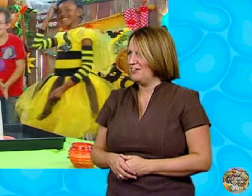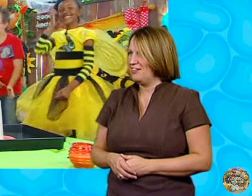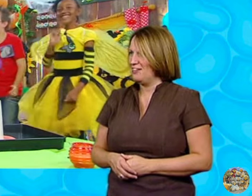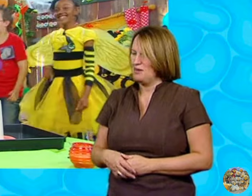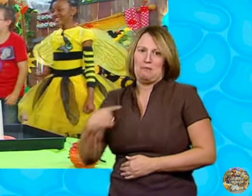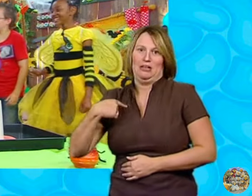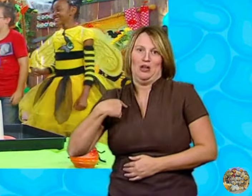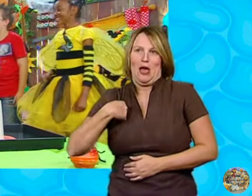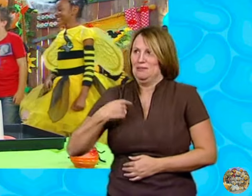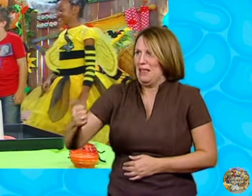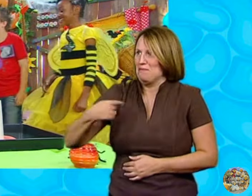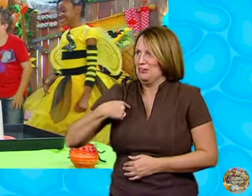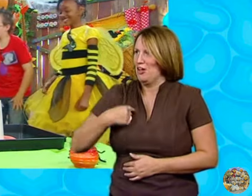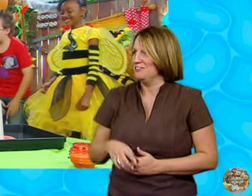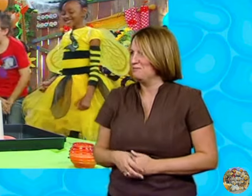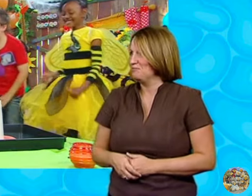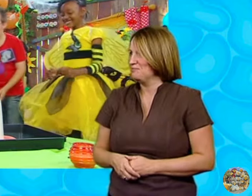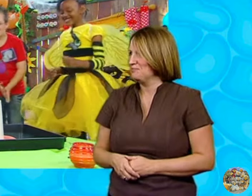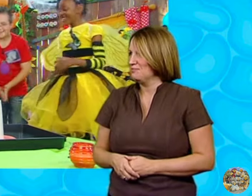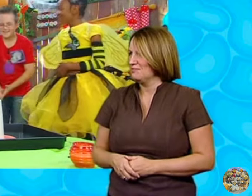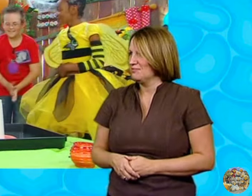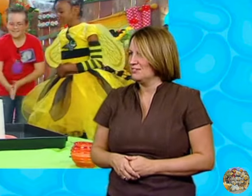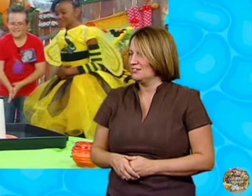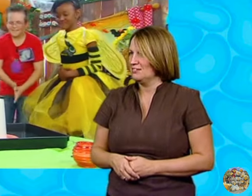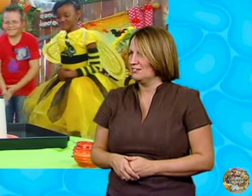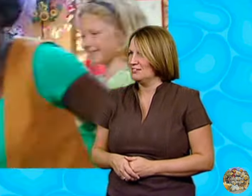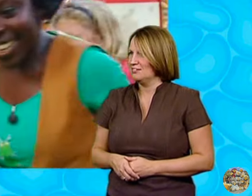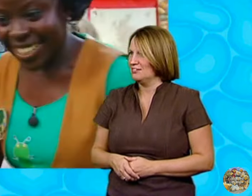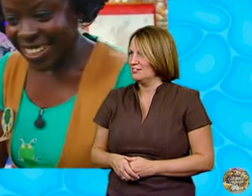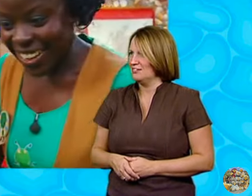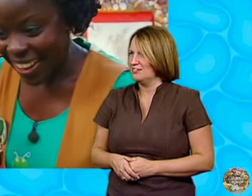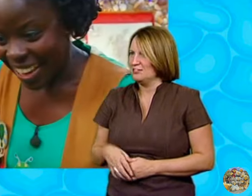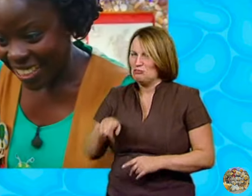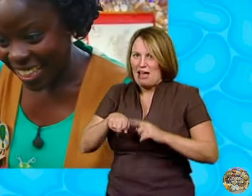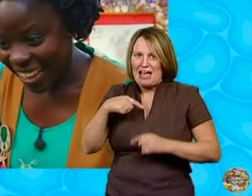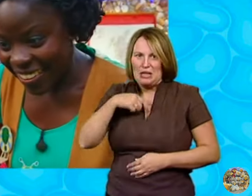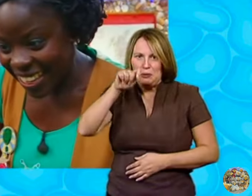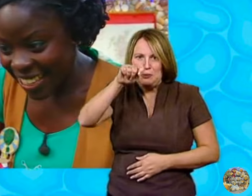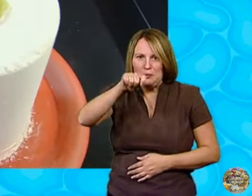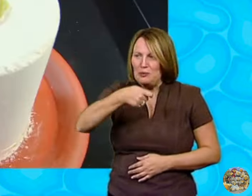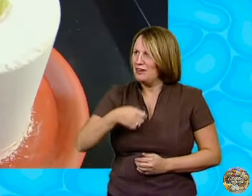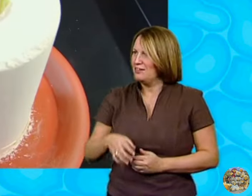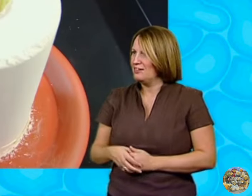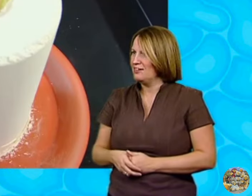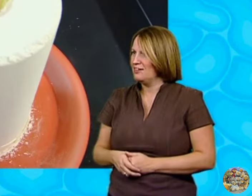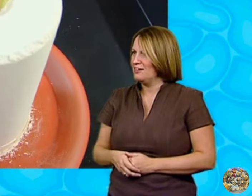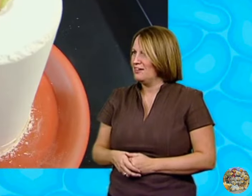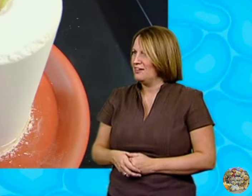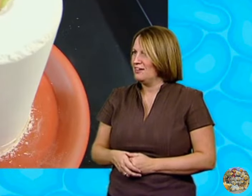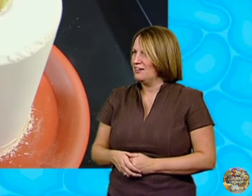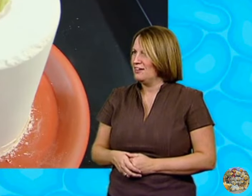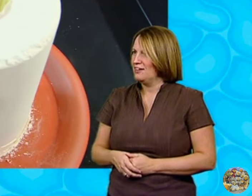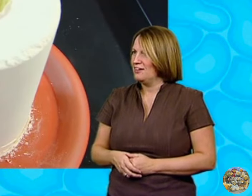Oh no, it's my turn, it's my turn. Okay. Oh my word. Shall I go near the top? No!